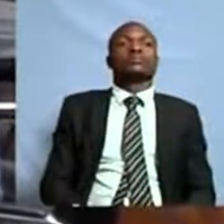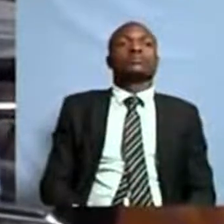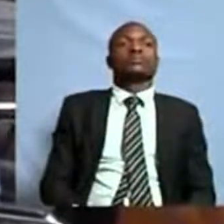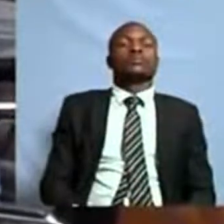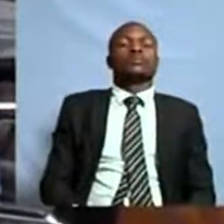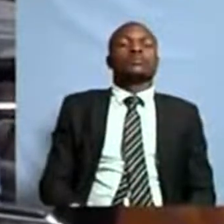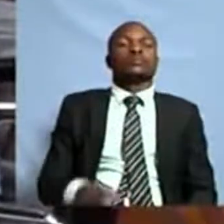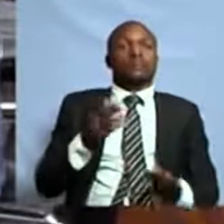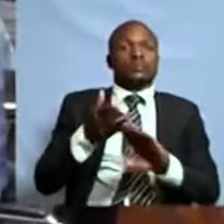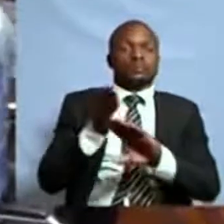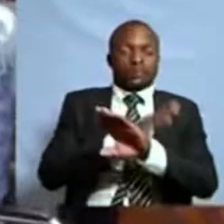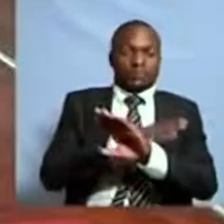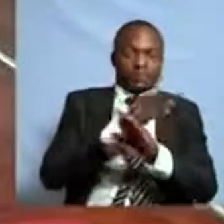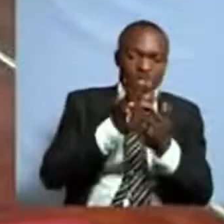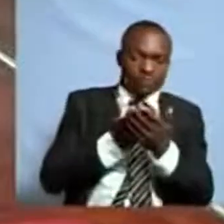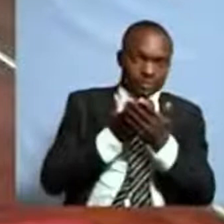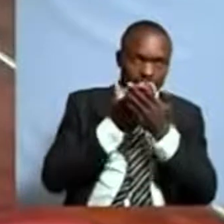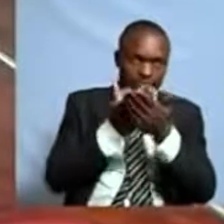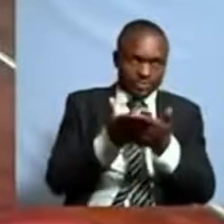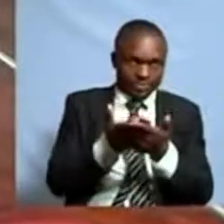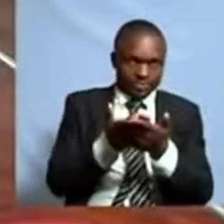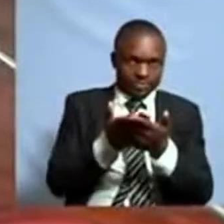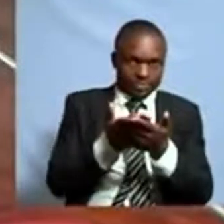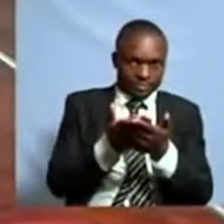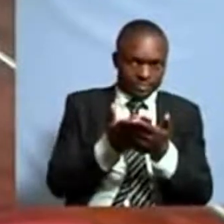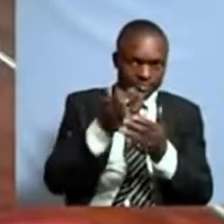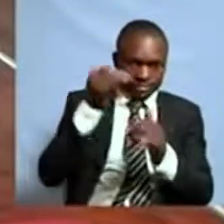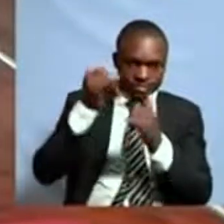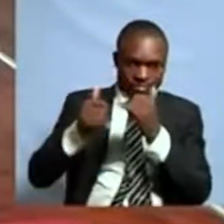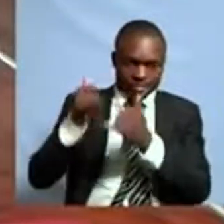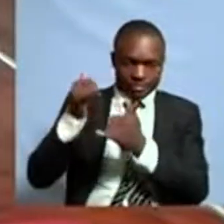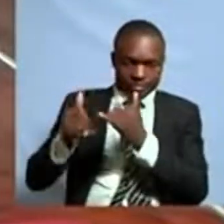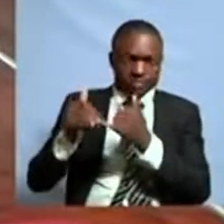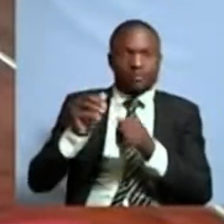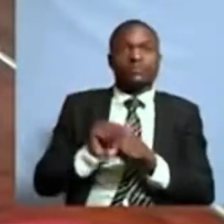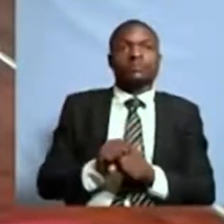Chair, before we hand over, in our conclusion,